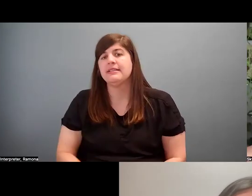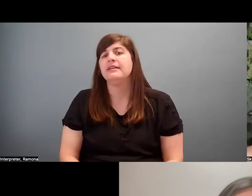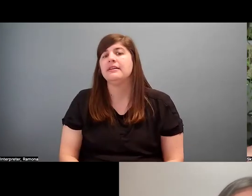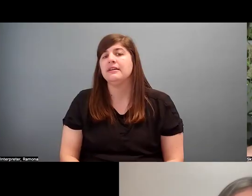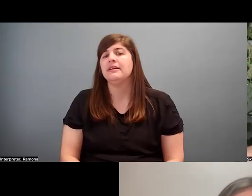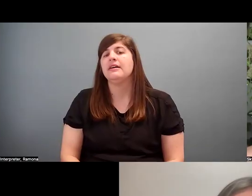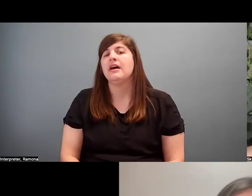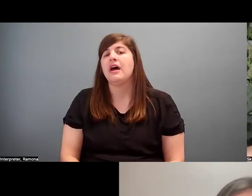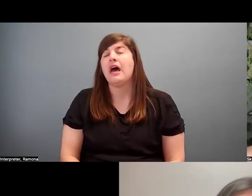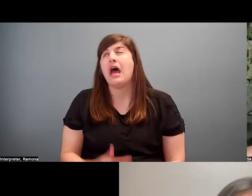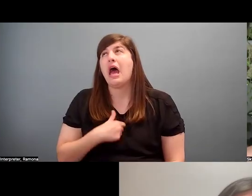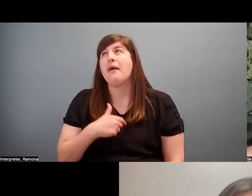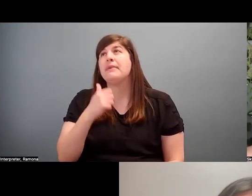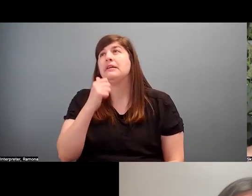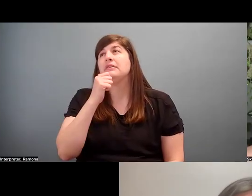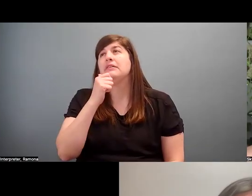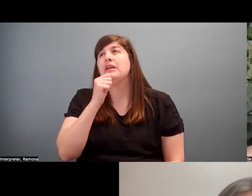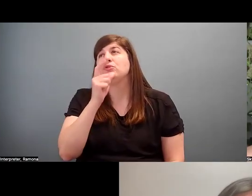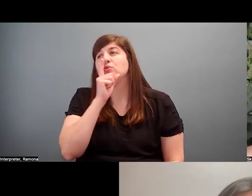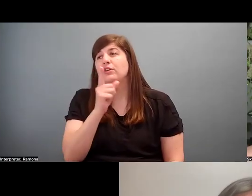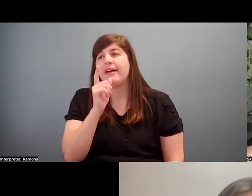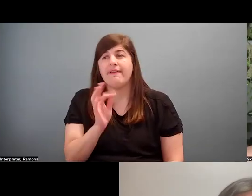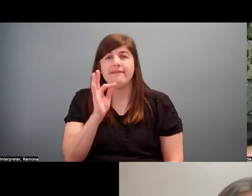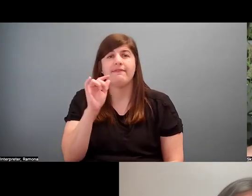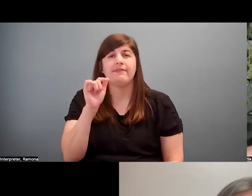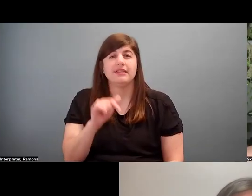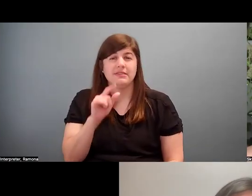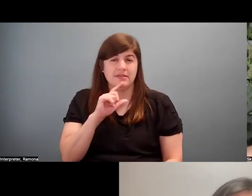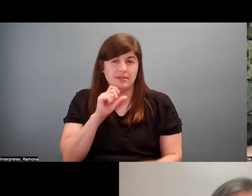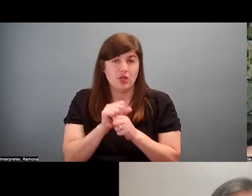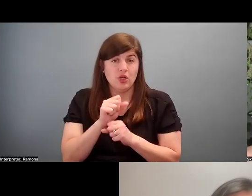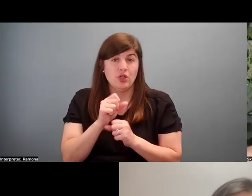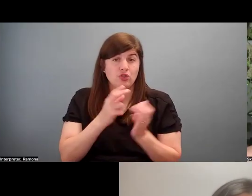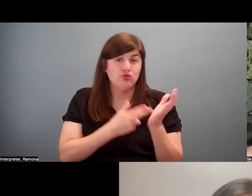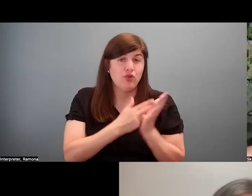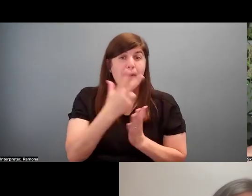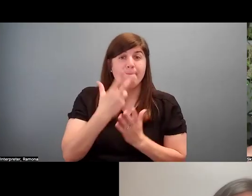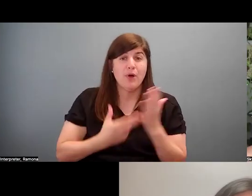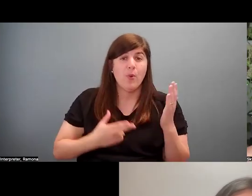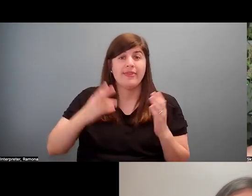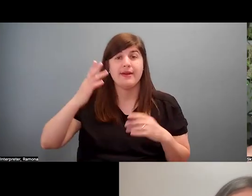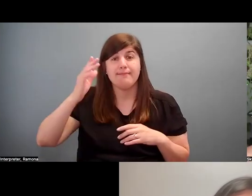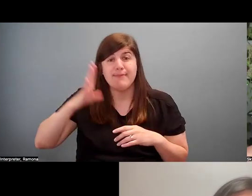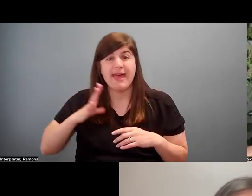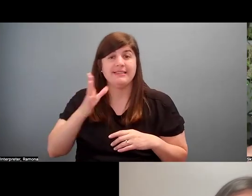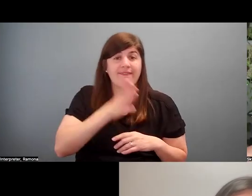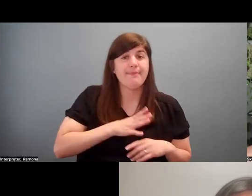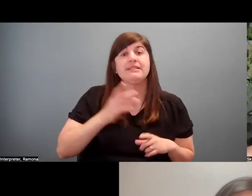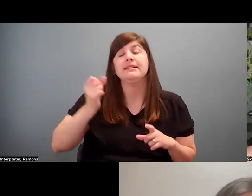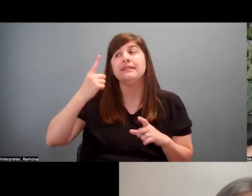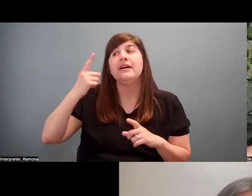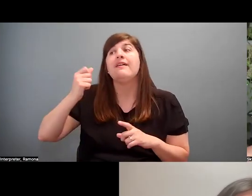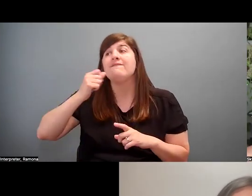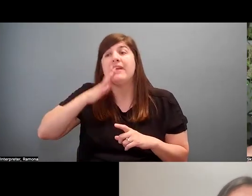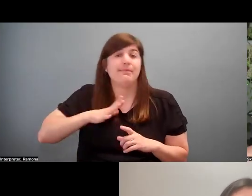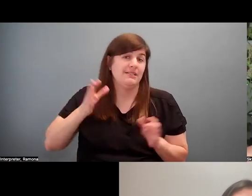The I am not sure if this is true for males and females, but for females for